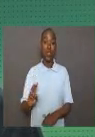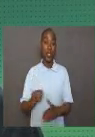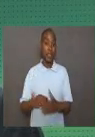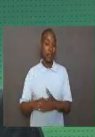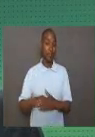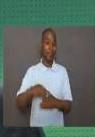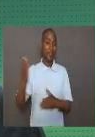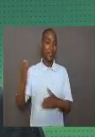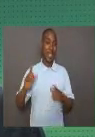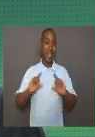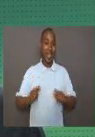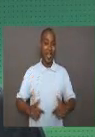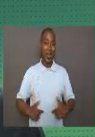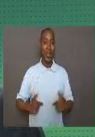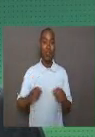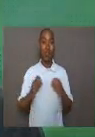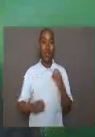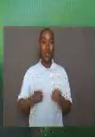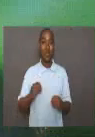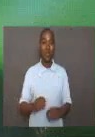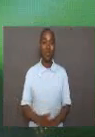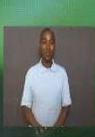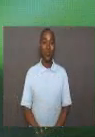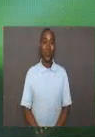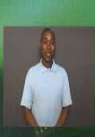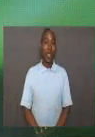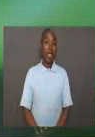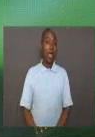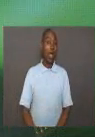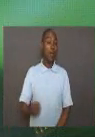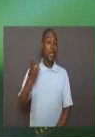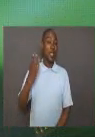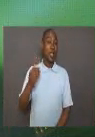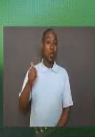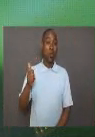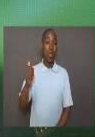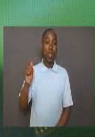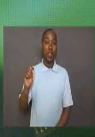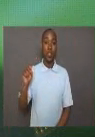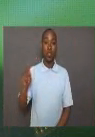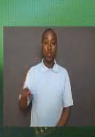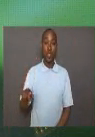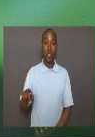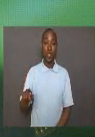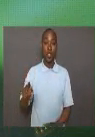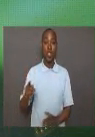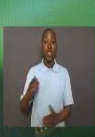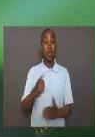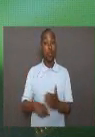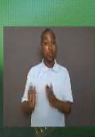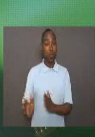out by living organisms. The majority of ATP